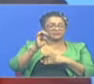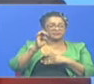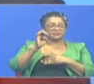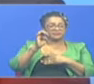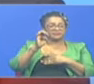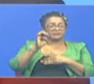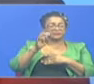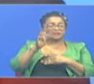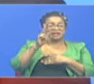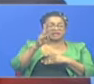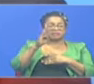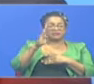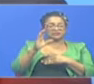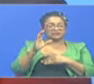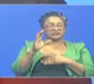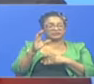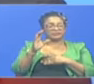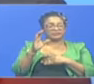KBC,